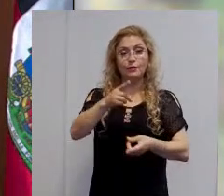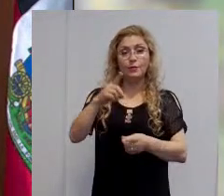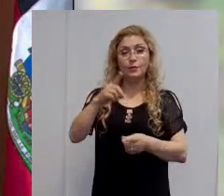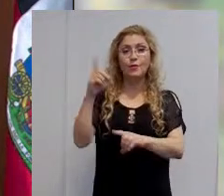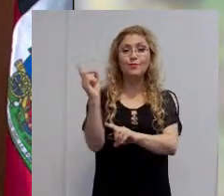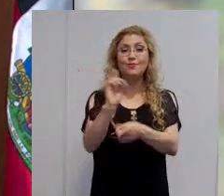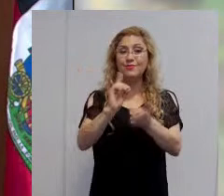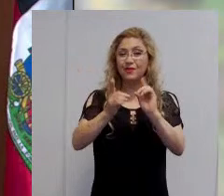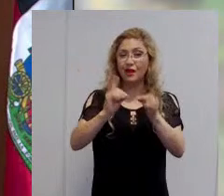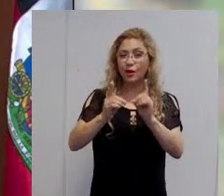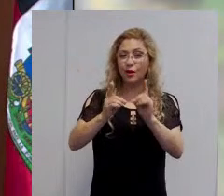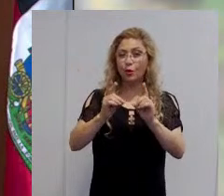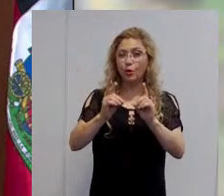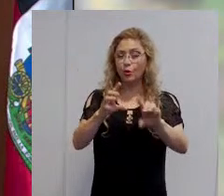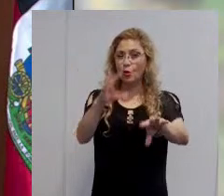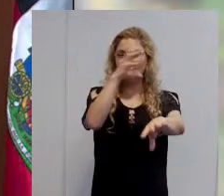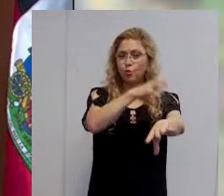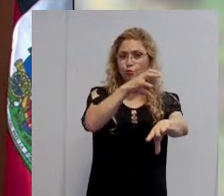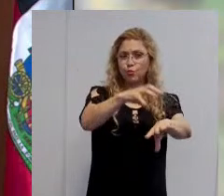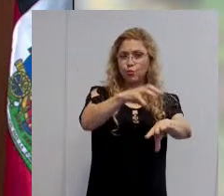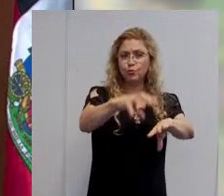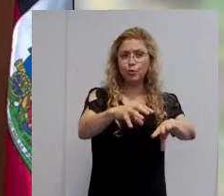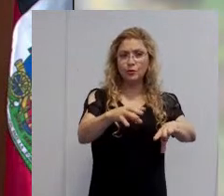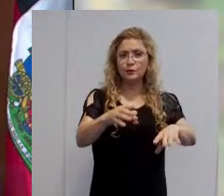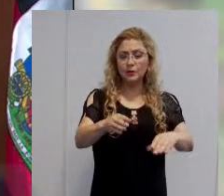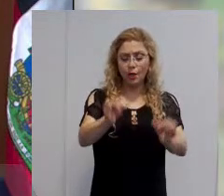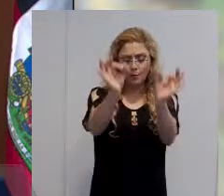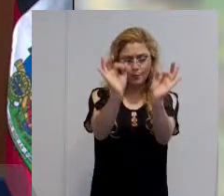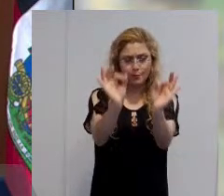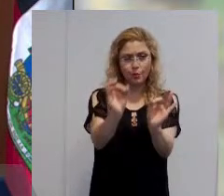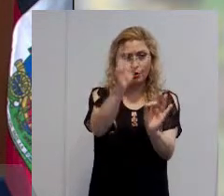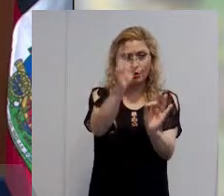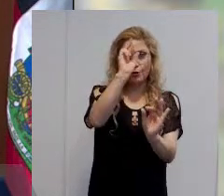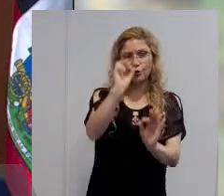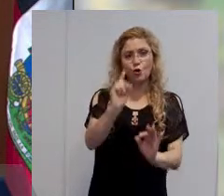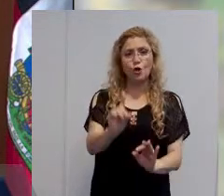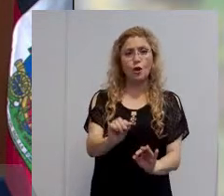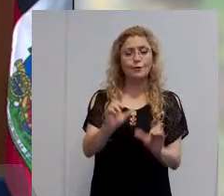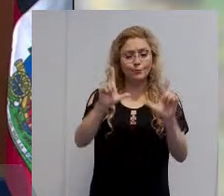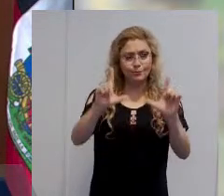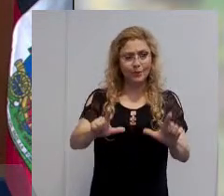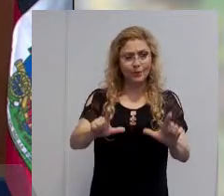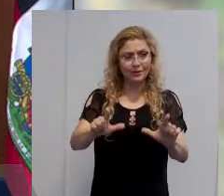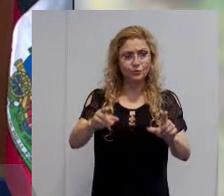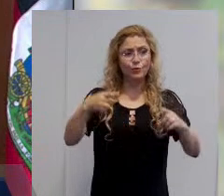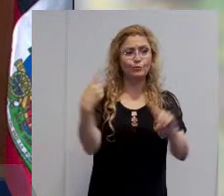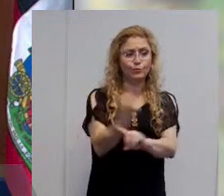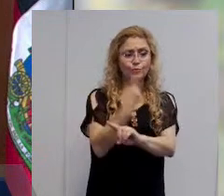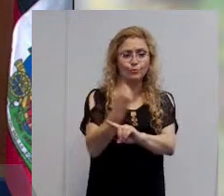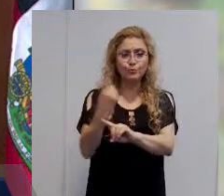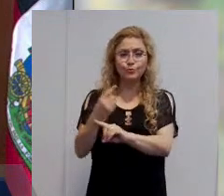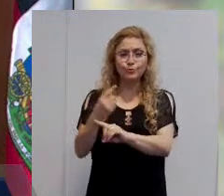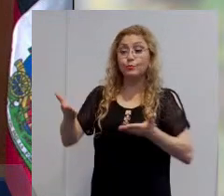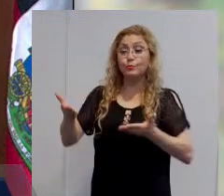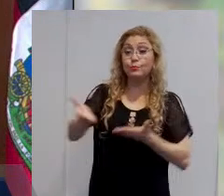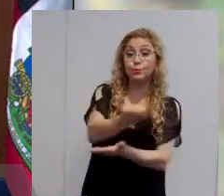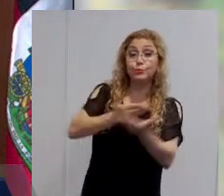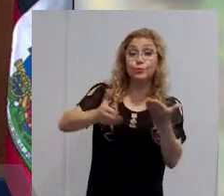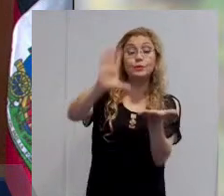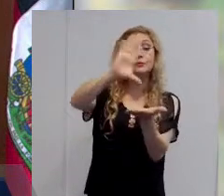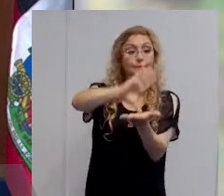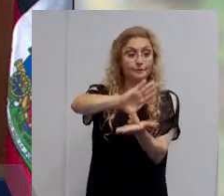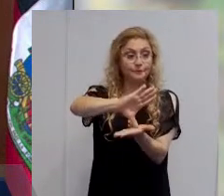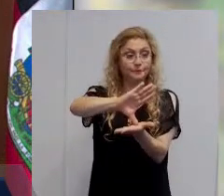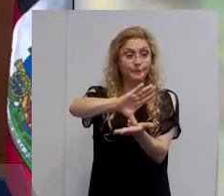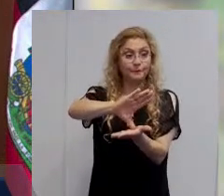regional level, reaffirm the role and the relevance of space for dialogue and exchange at national